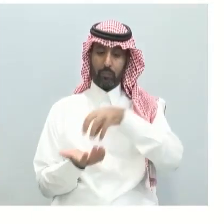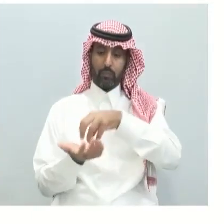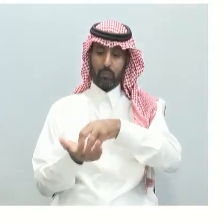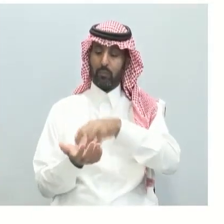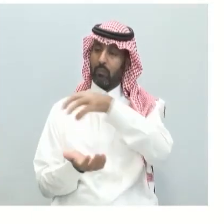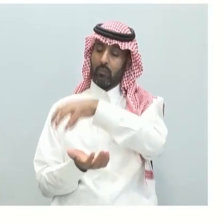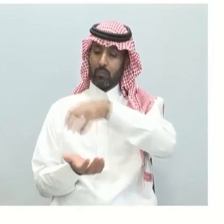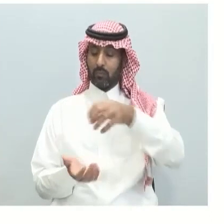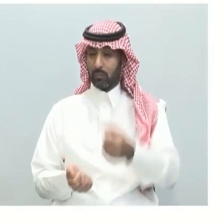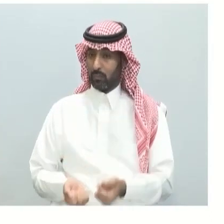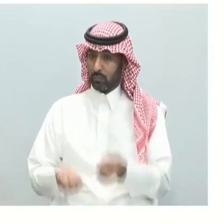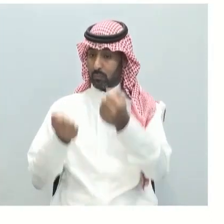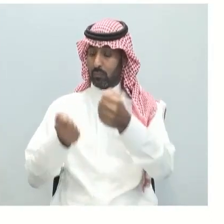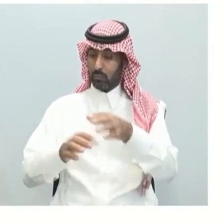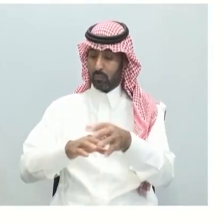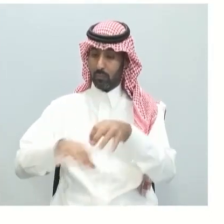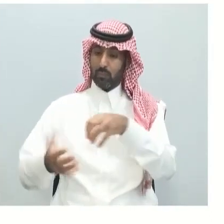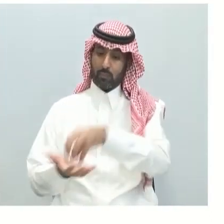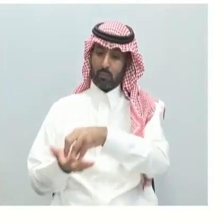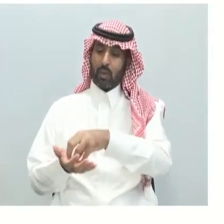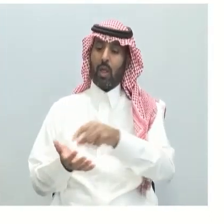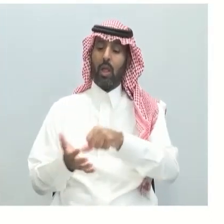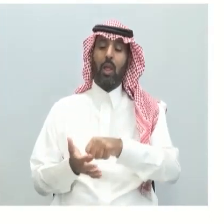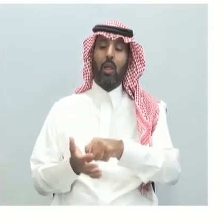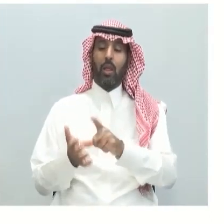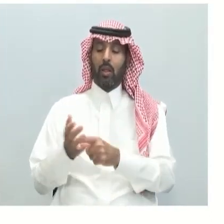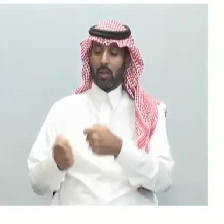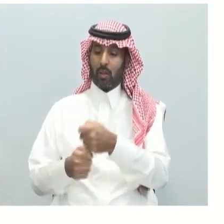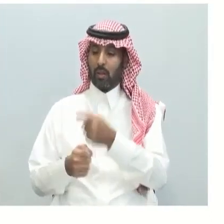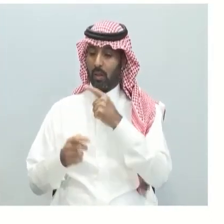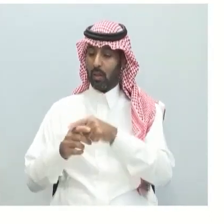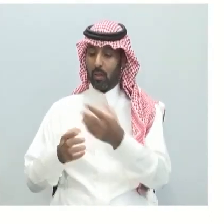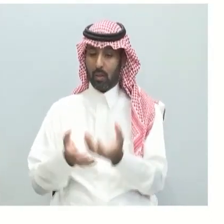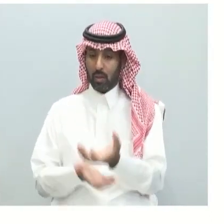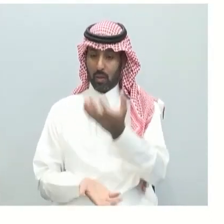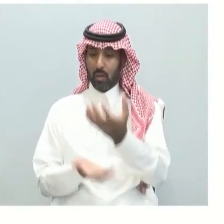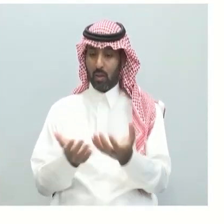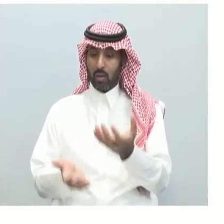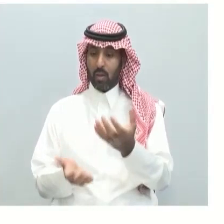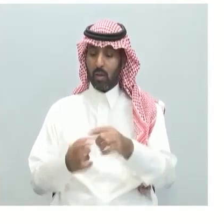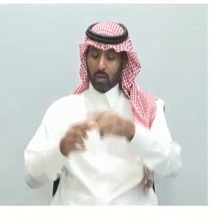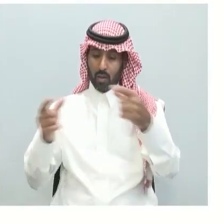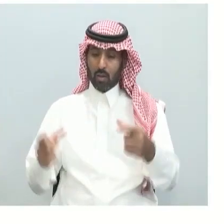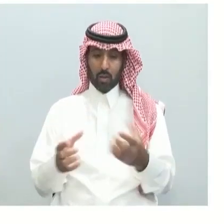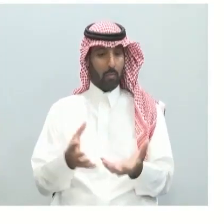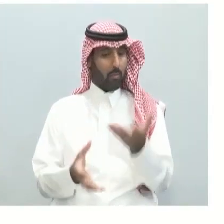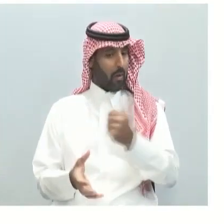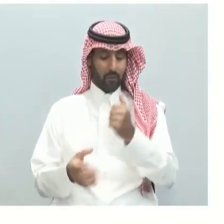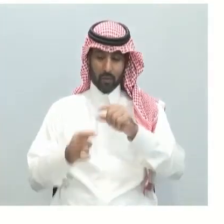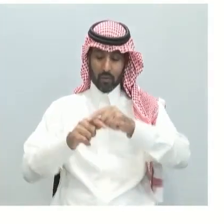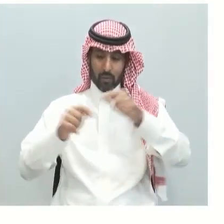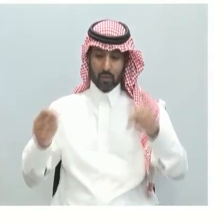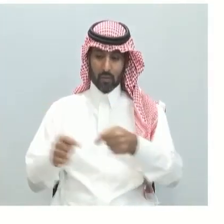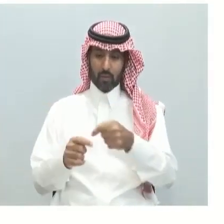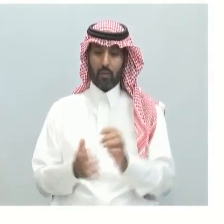many stores near the central market that sold goods by weight of large canisters or burlap